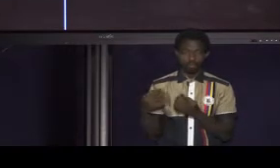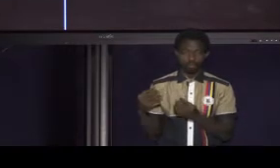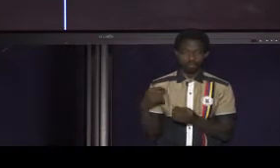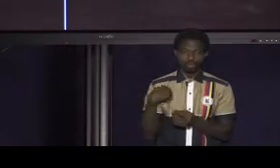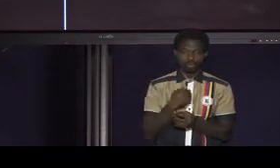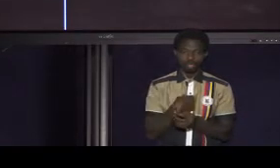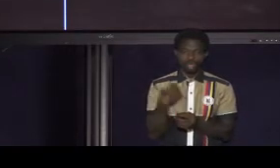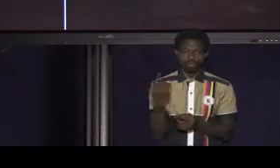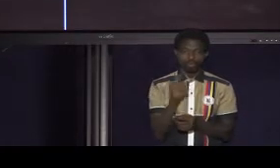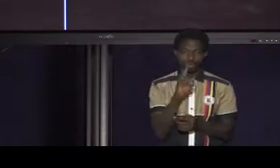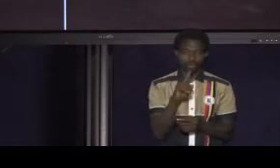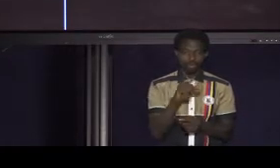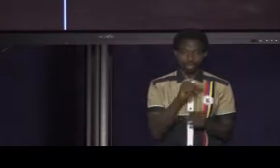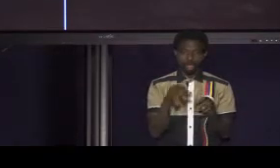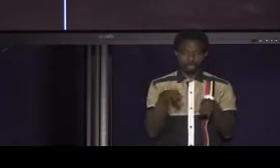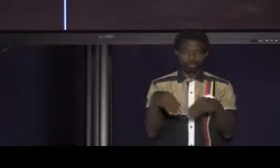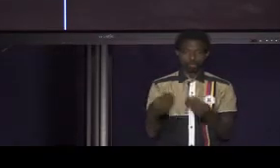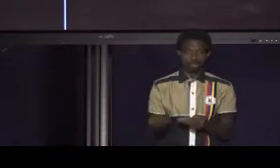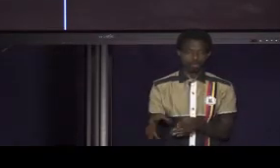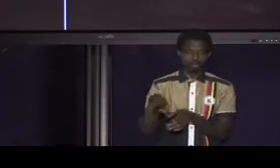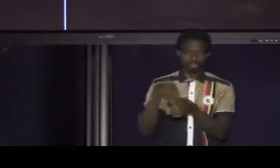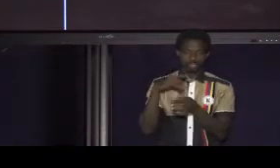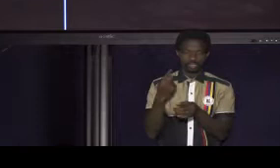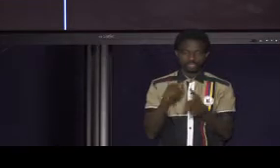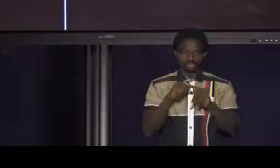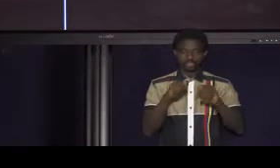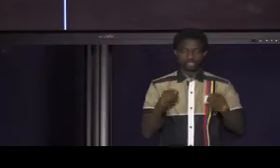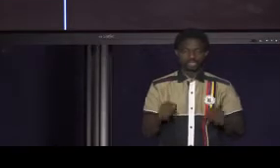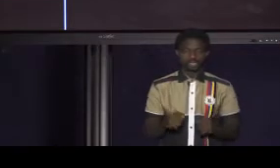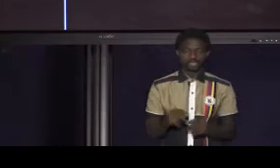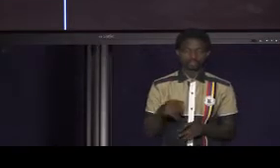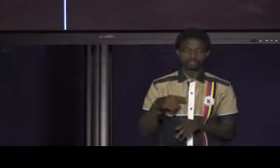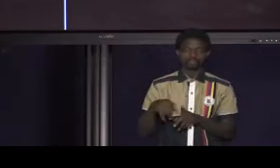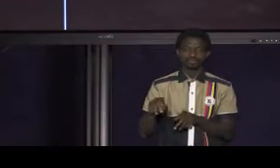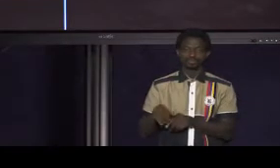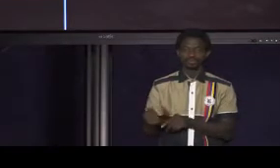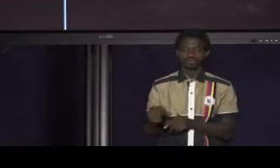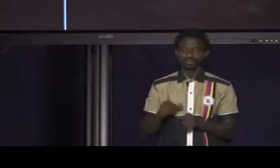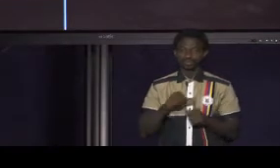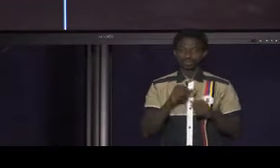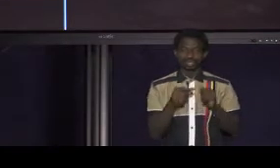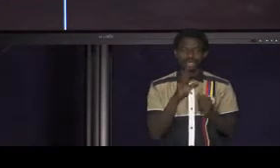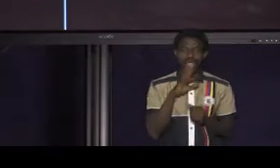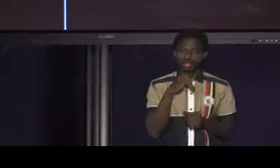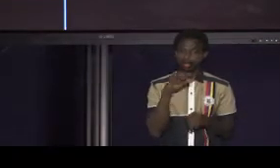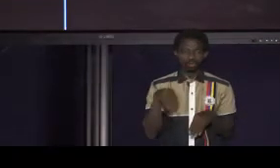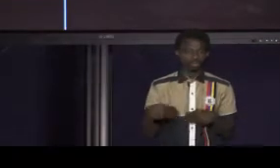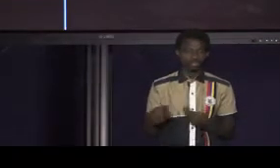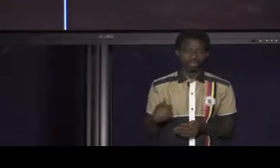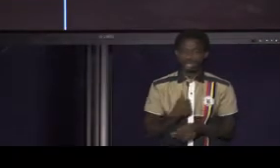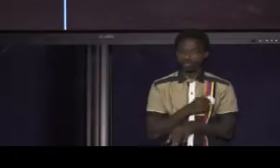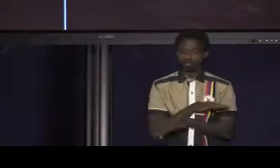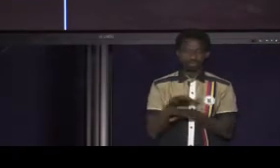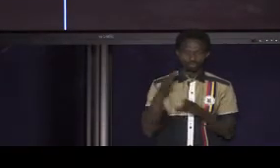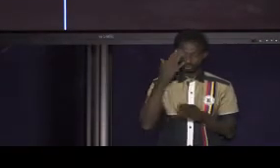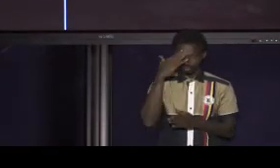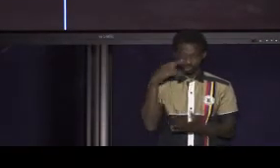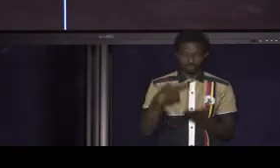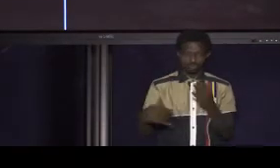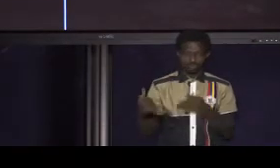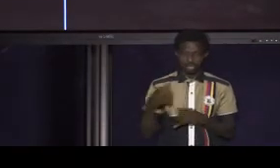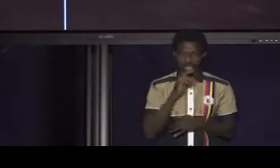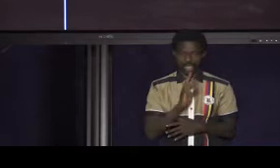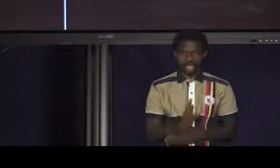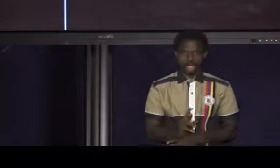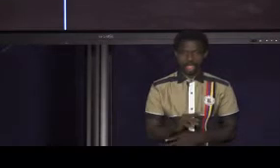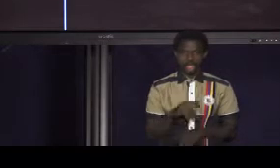given inside the triangle, but the other angles are not even given, and we do not know what they